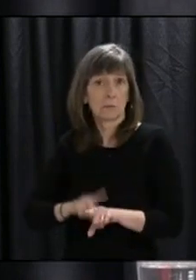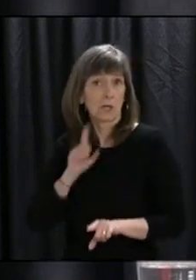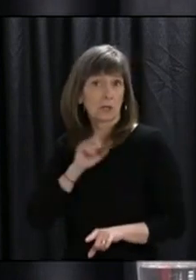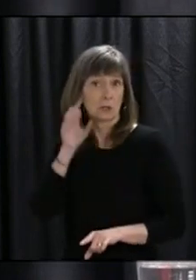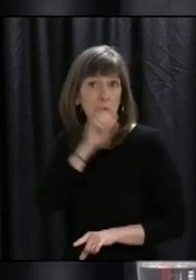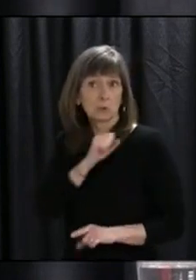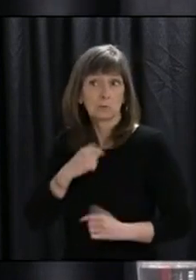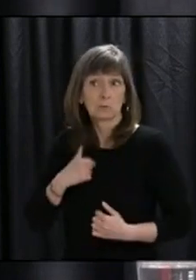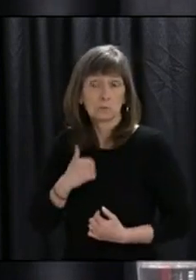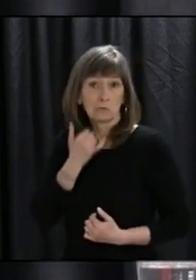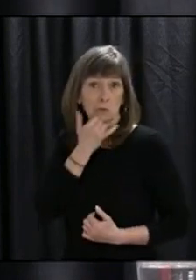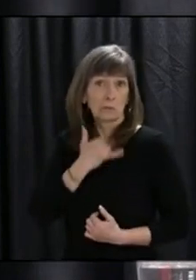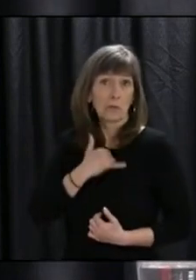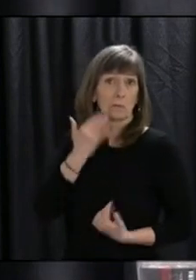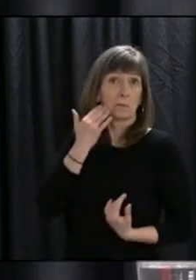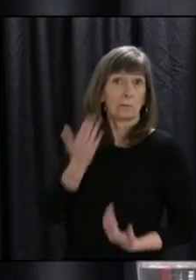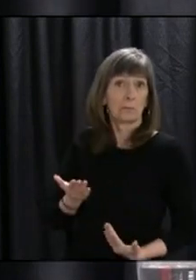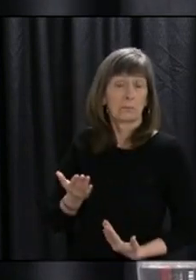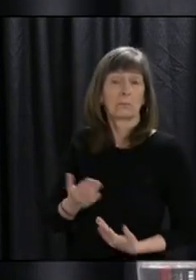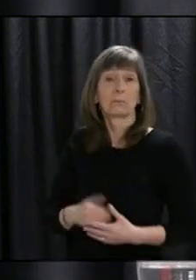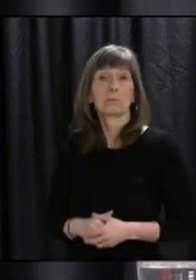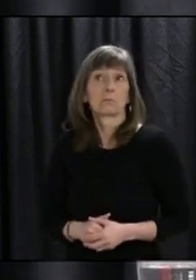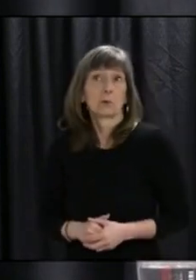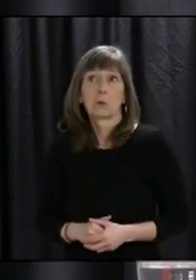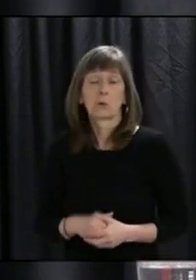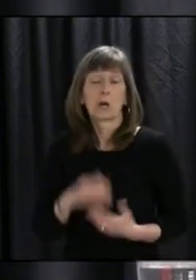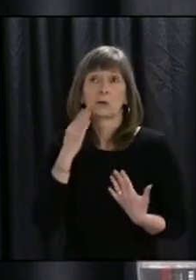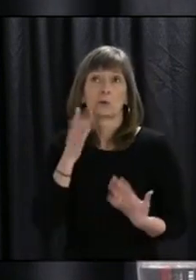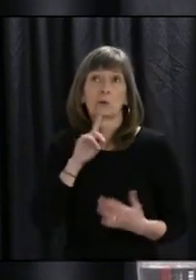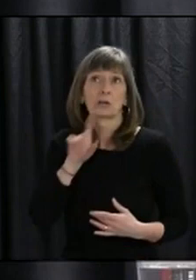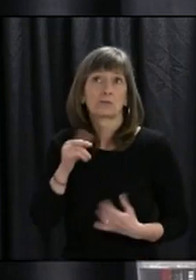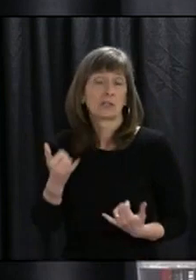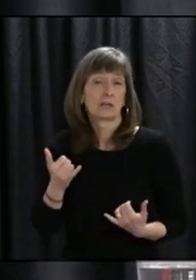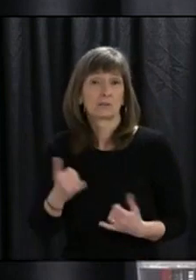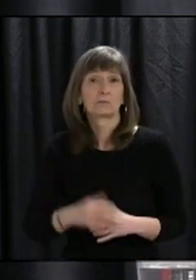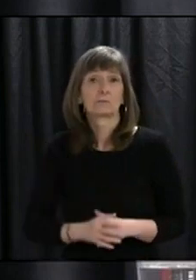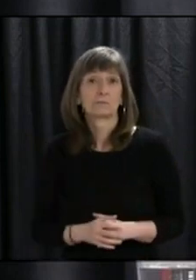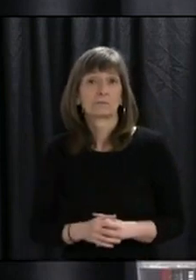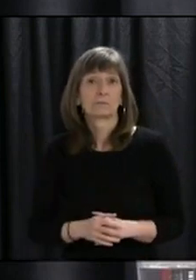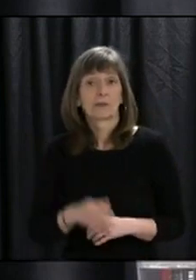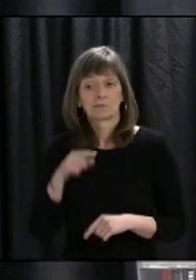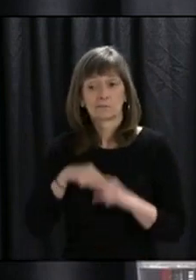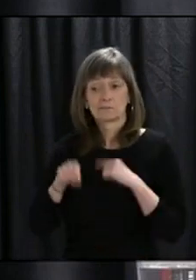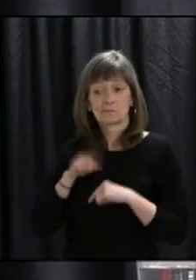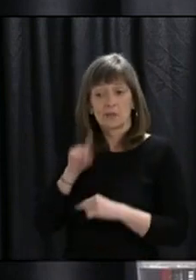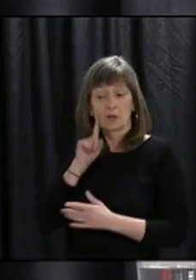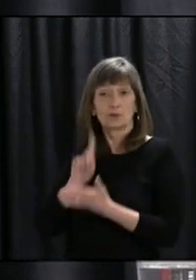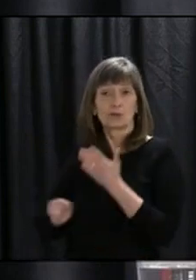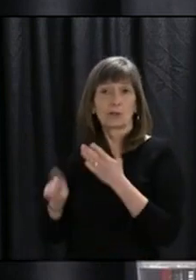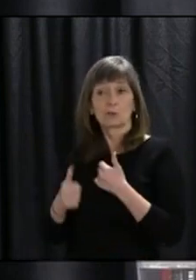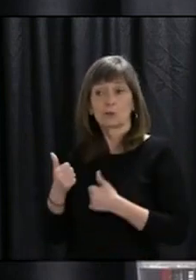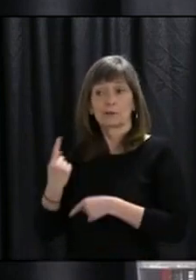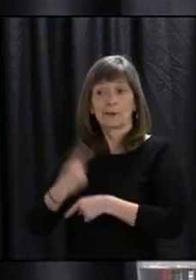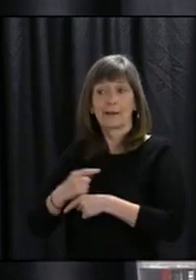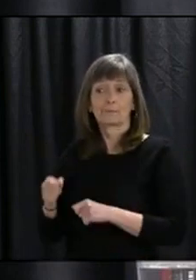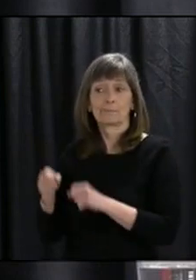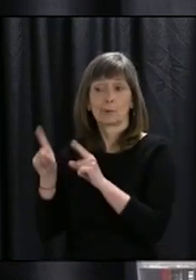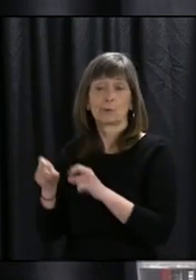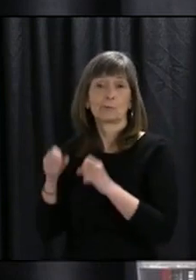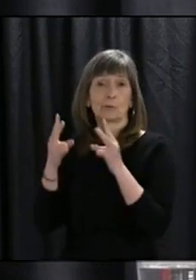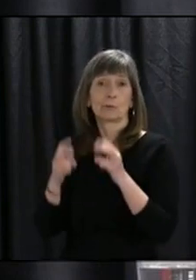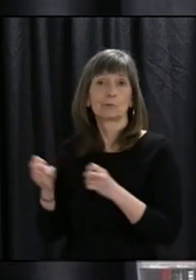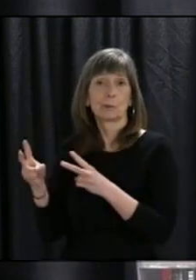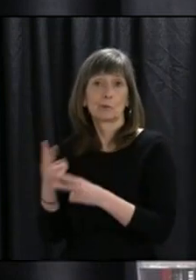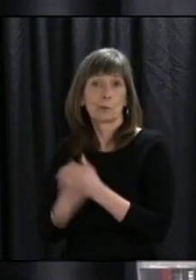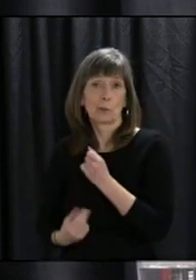we can report back. But I'm not sure that I can answer that question immediately. I'll go back and check on those dates for you, Patrick.